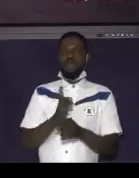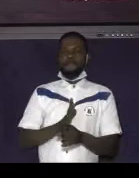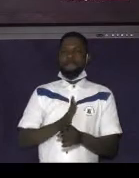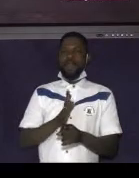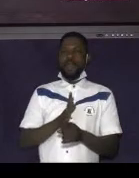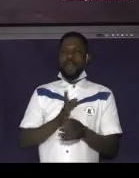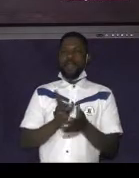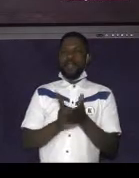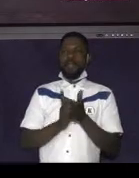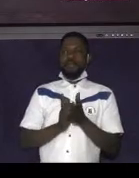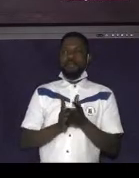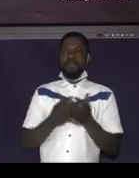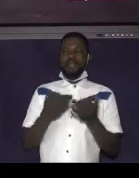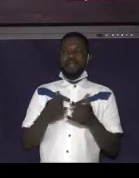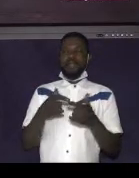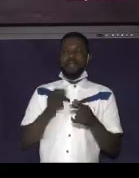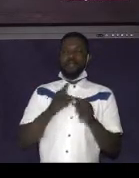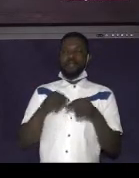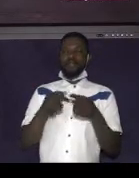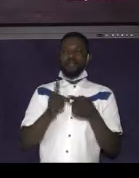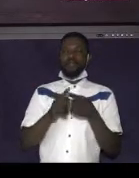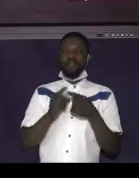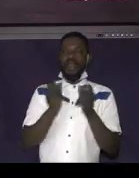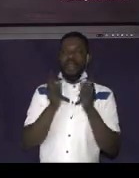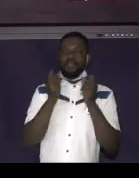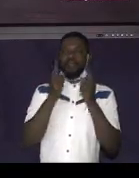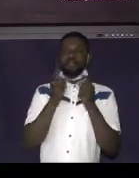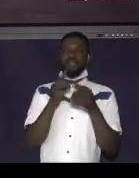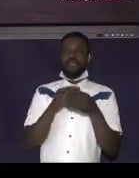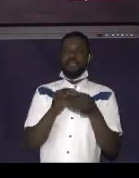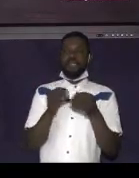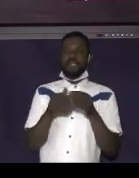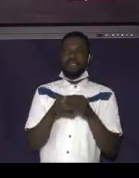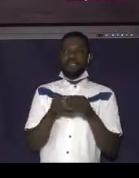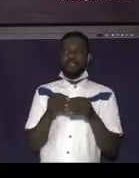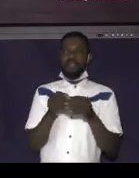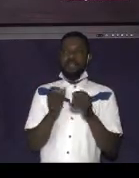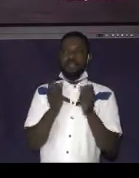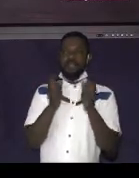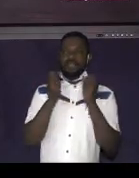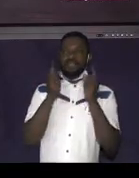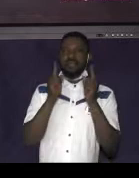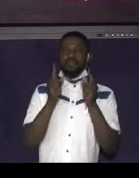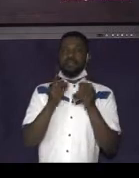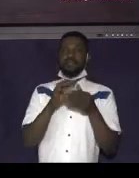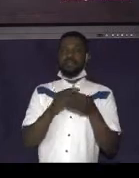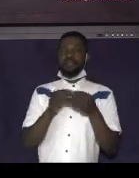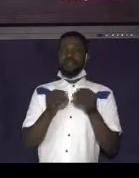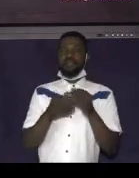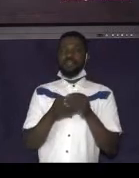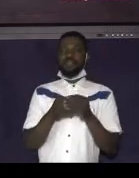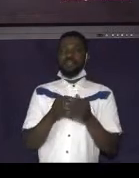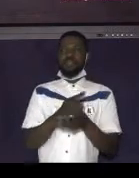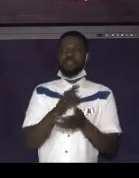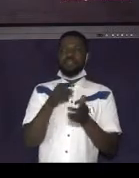demands. Now let's go to exclamatory sentence. Exclamatory sentence.